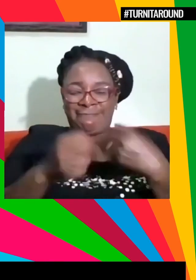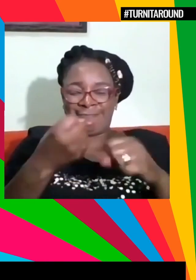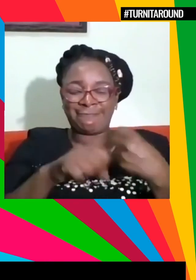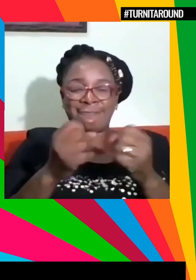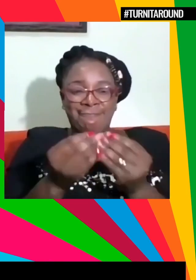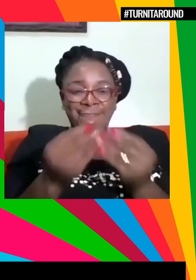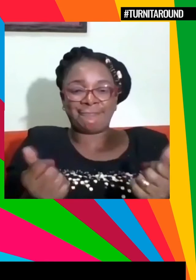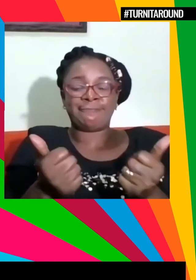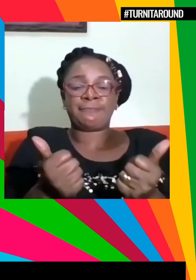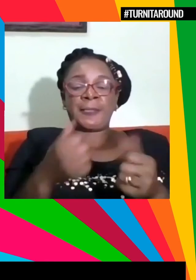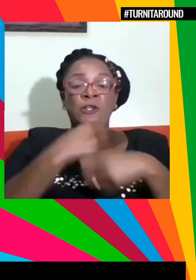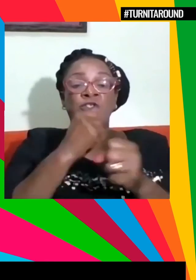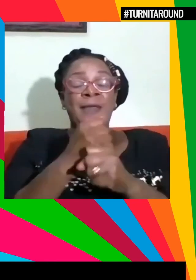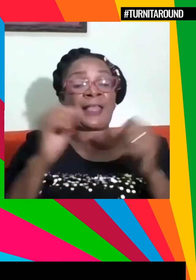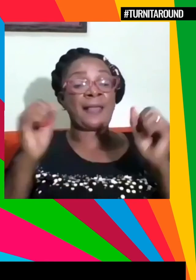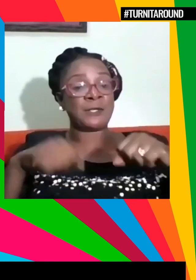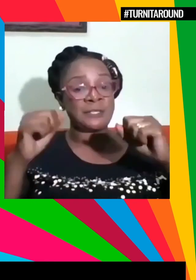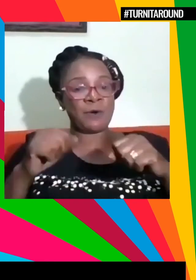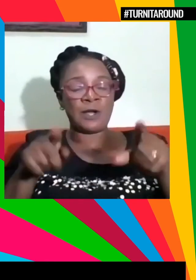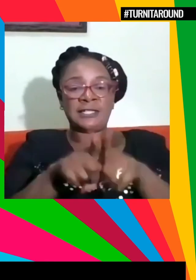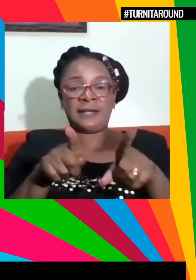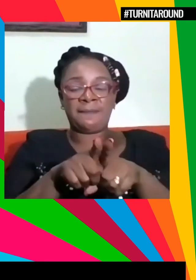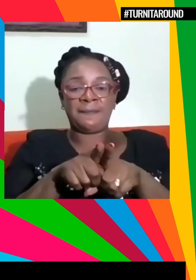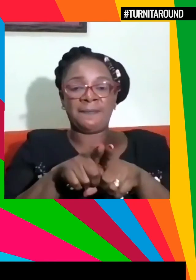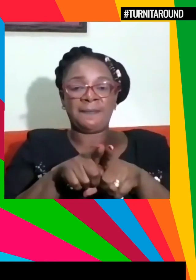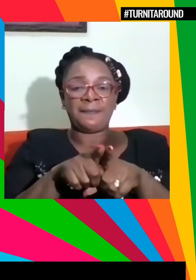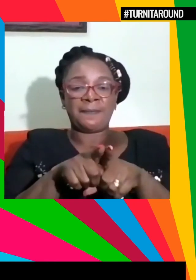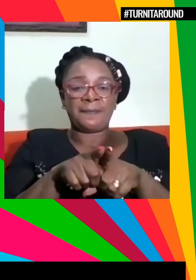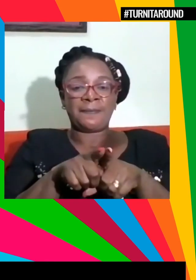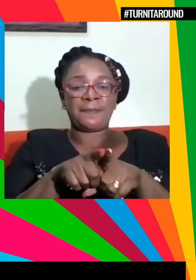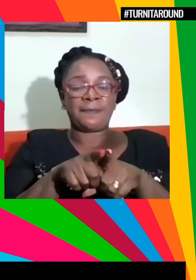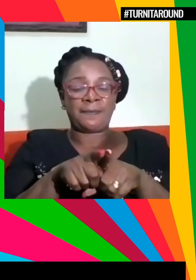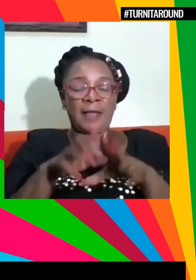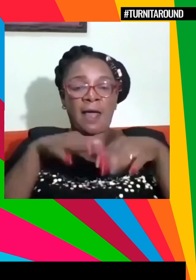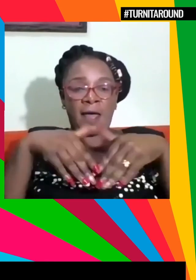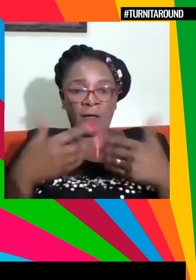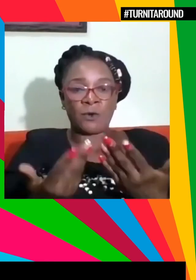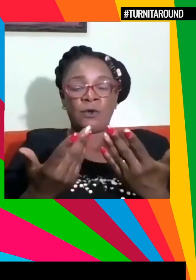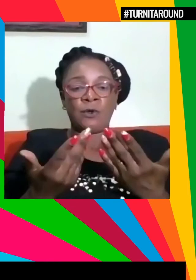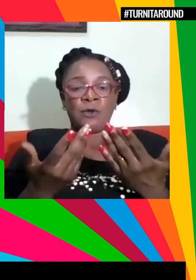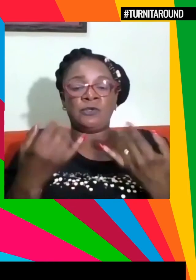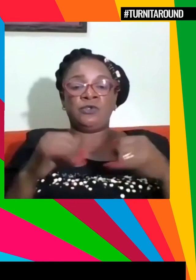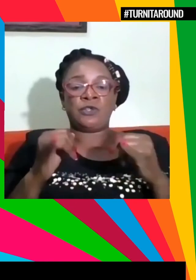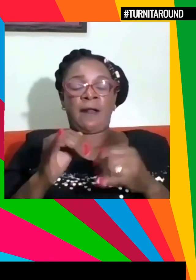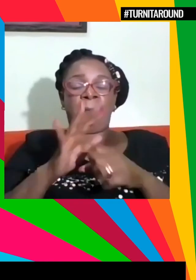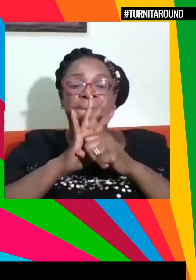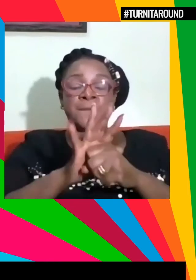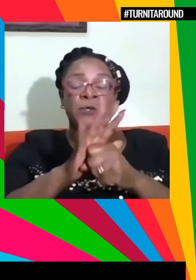making this possible. And we're really here just to help to push forward that as much as